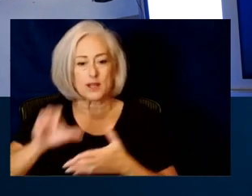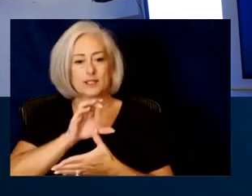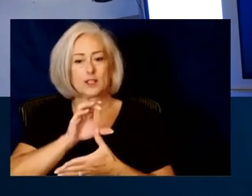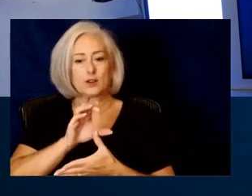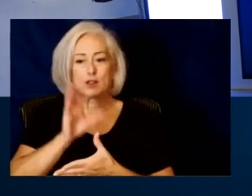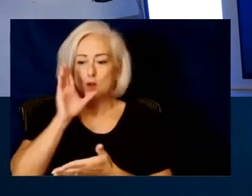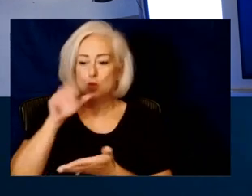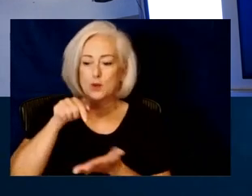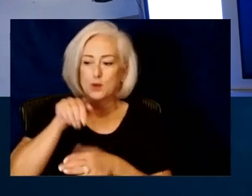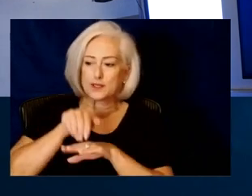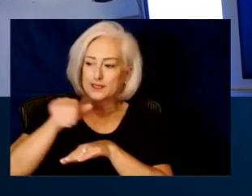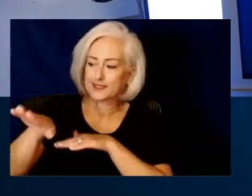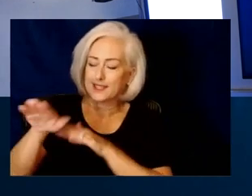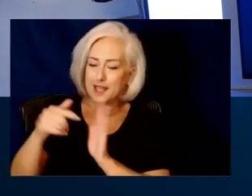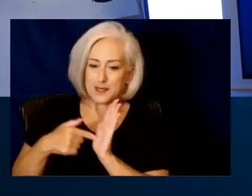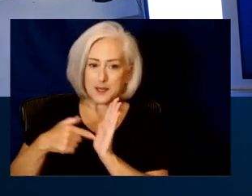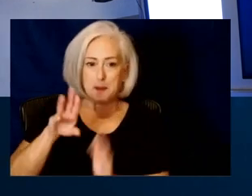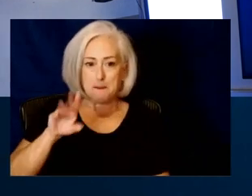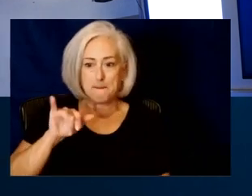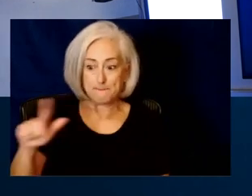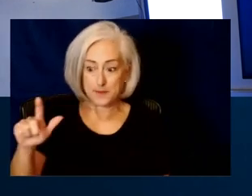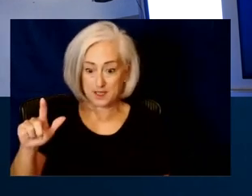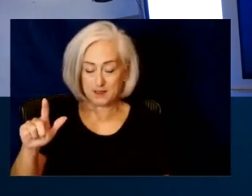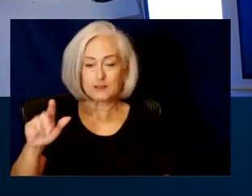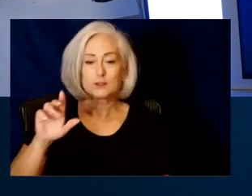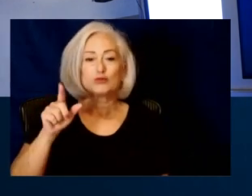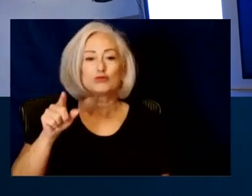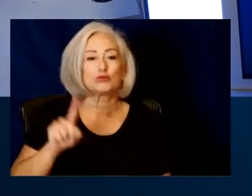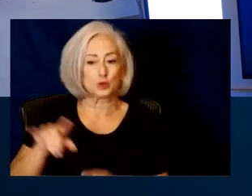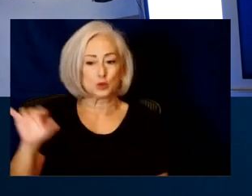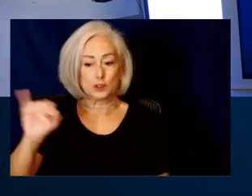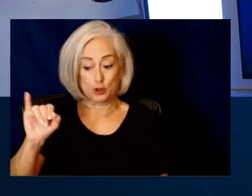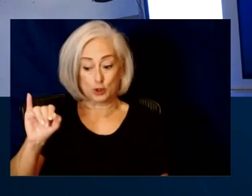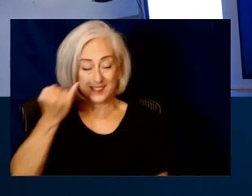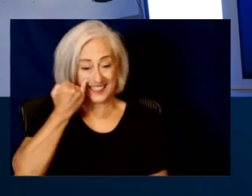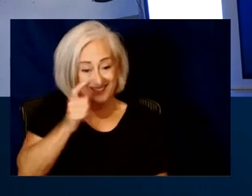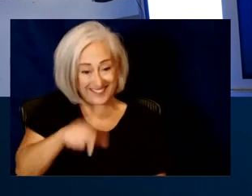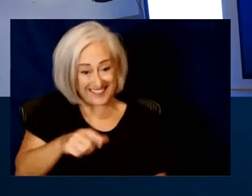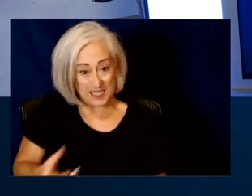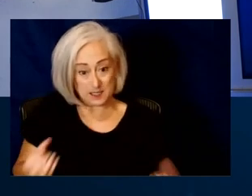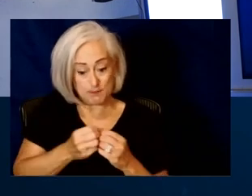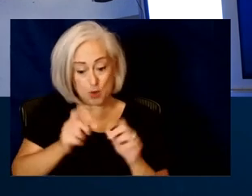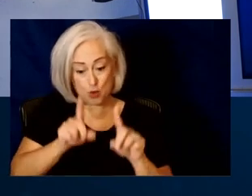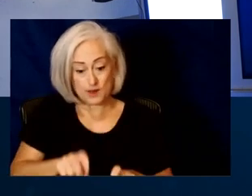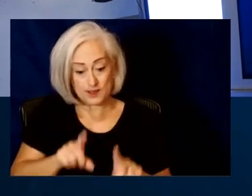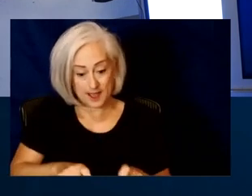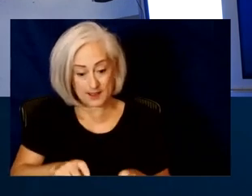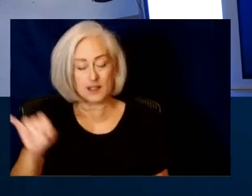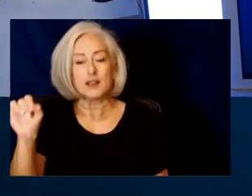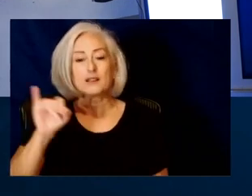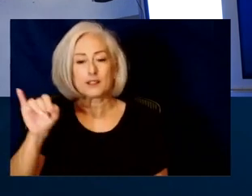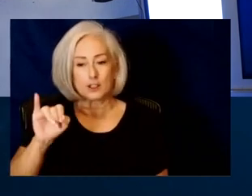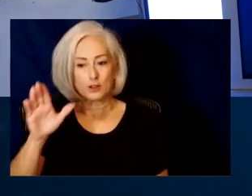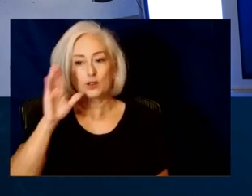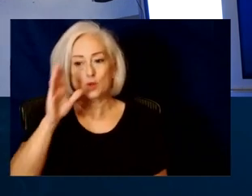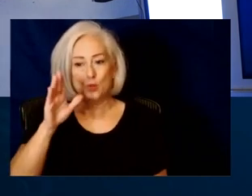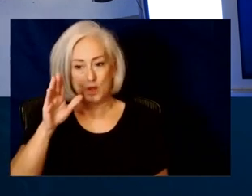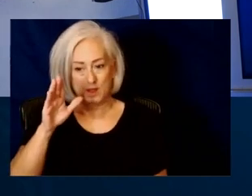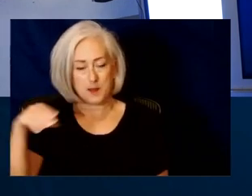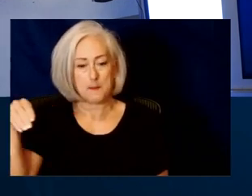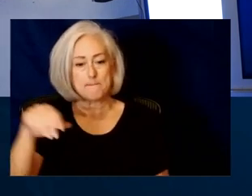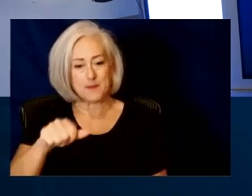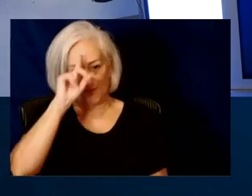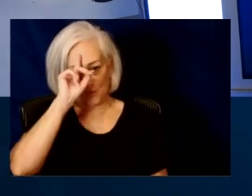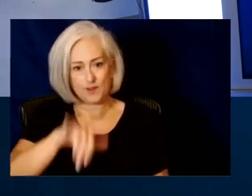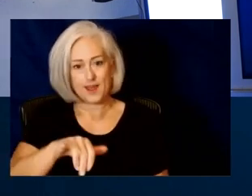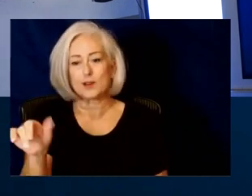need further tests. It says that the insurance companies will additionally pick up those as well. So